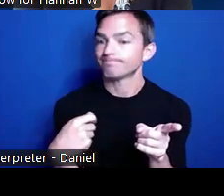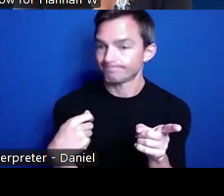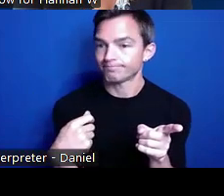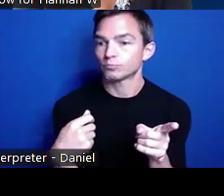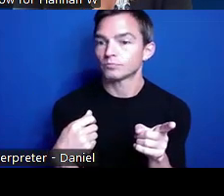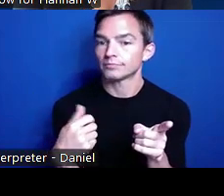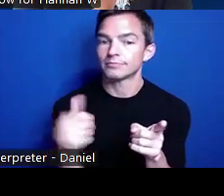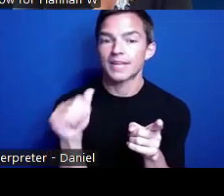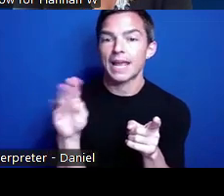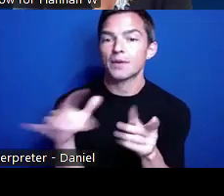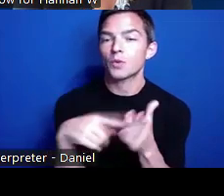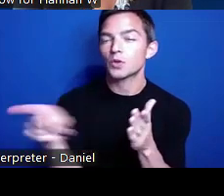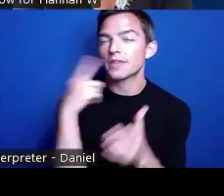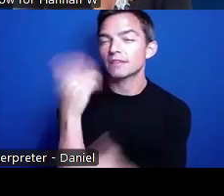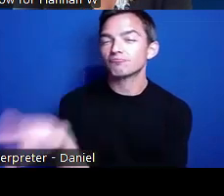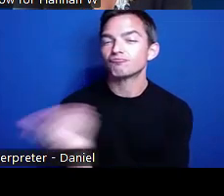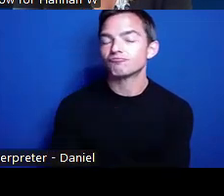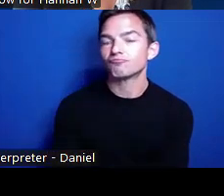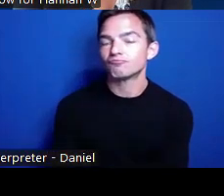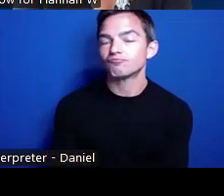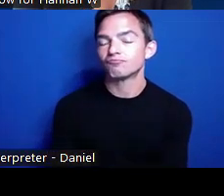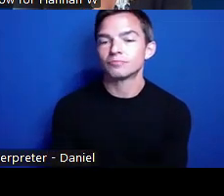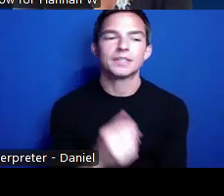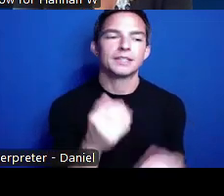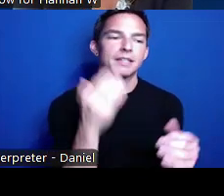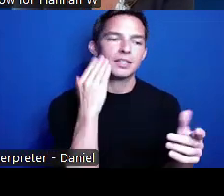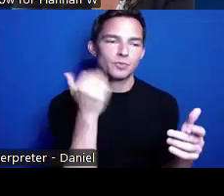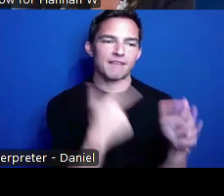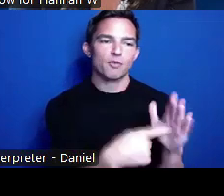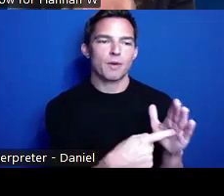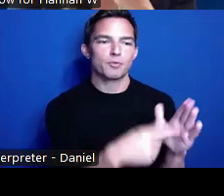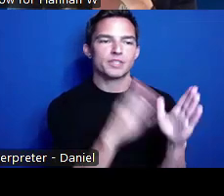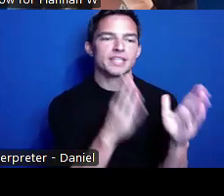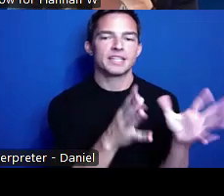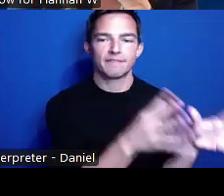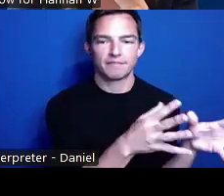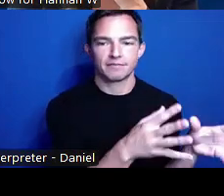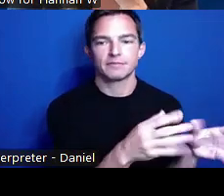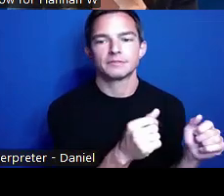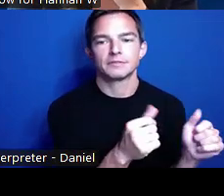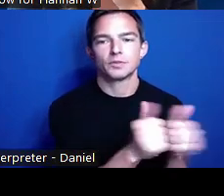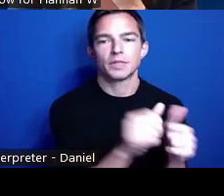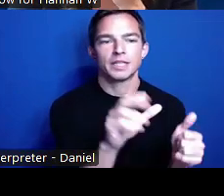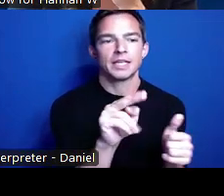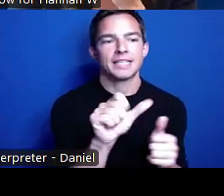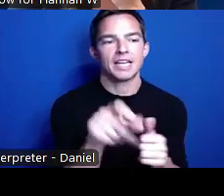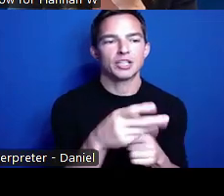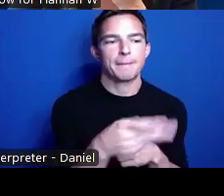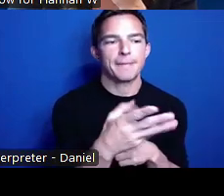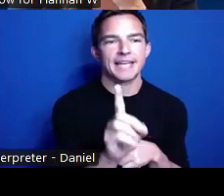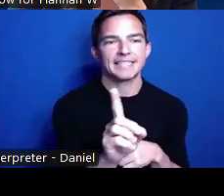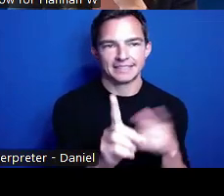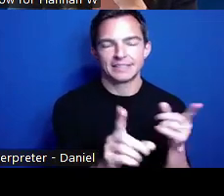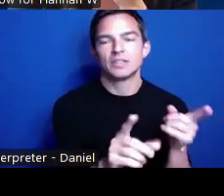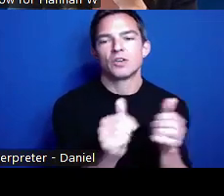Amy, what do you think? Well, I know that we have a representative with NASHPD. We have a representative